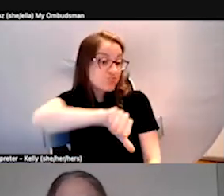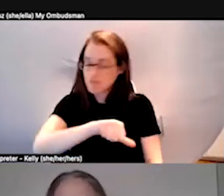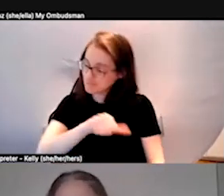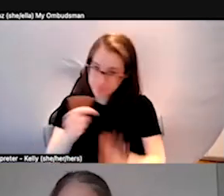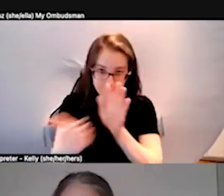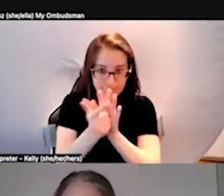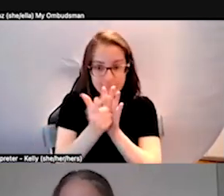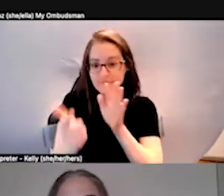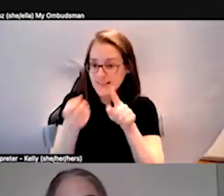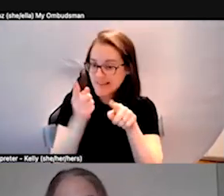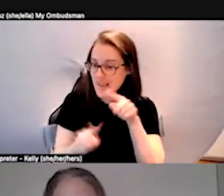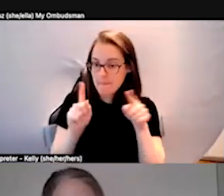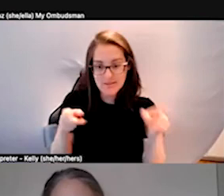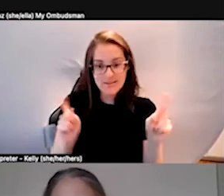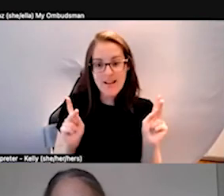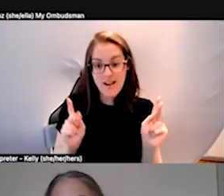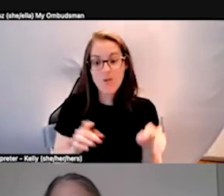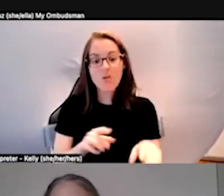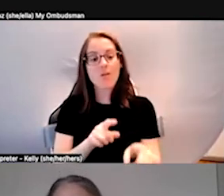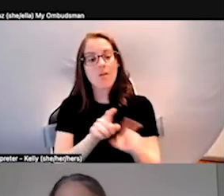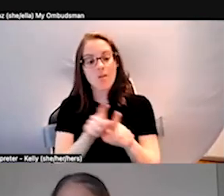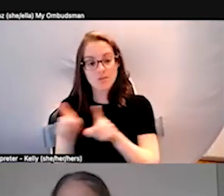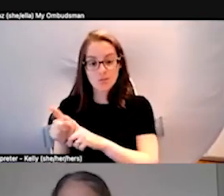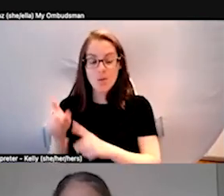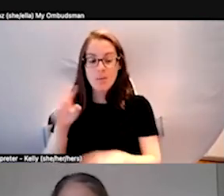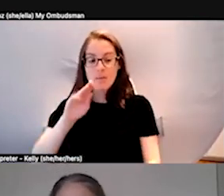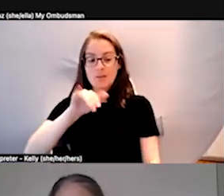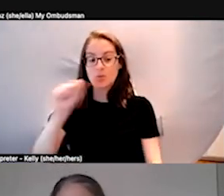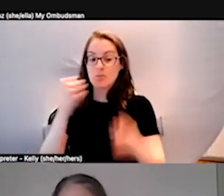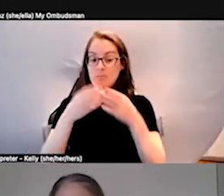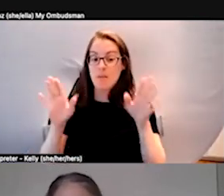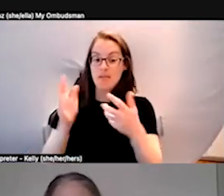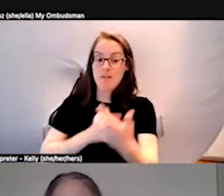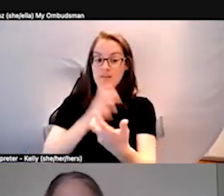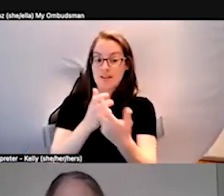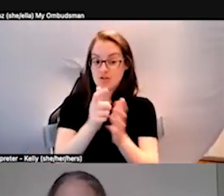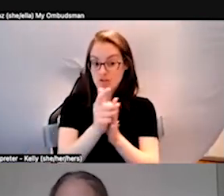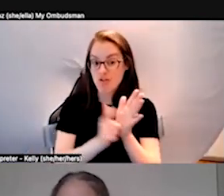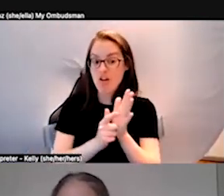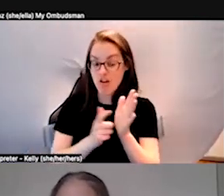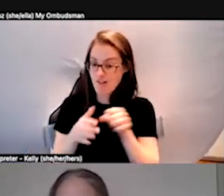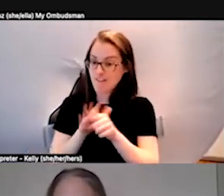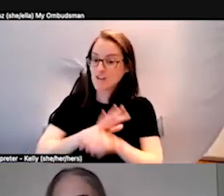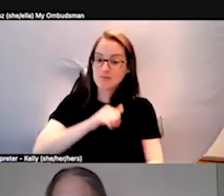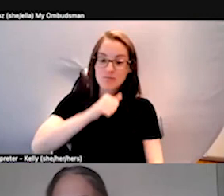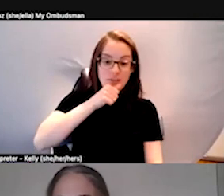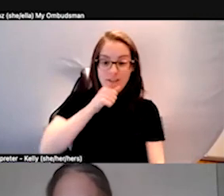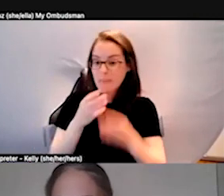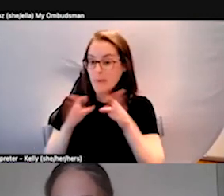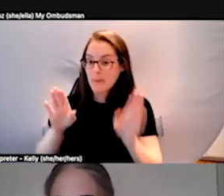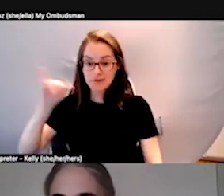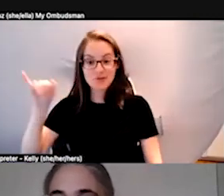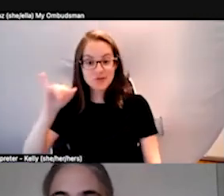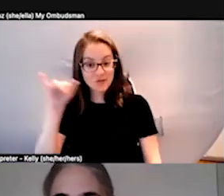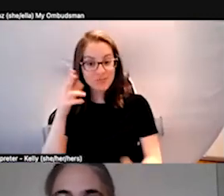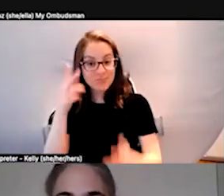public accommodations that covers insurers, including private insurers as well as public insurers. So those are additional protections that